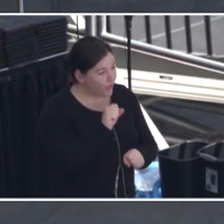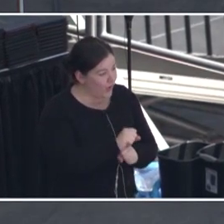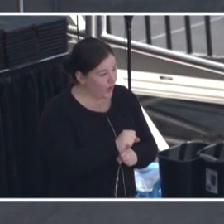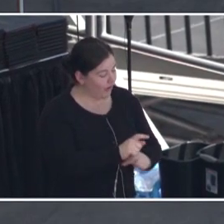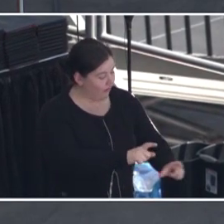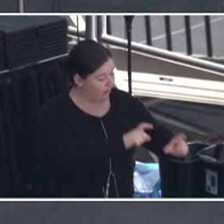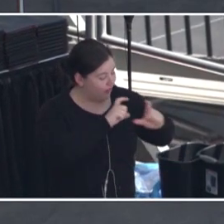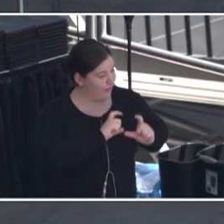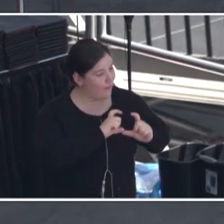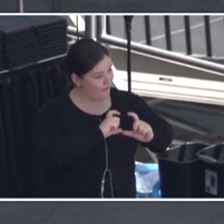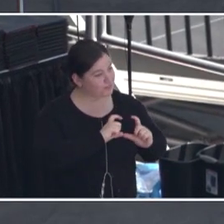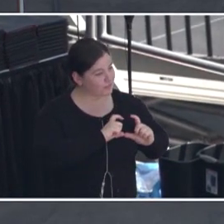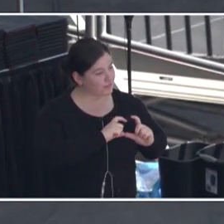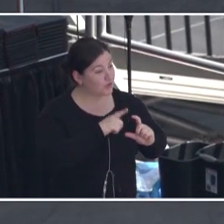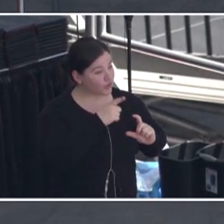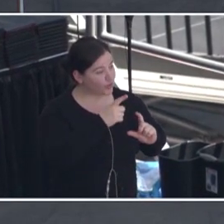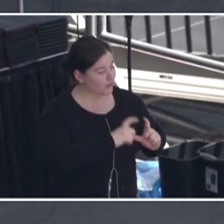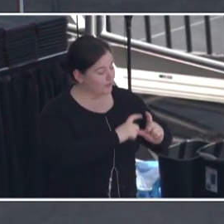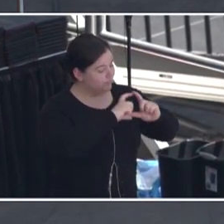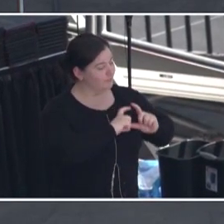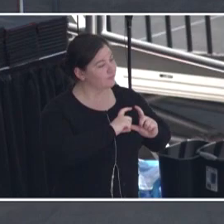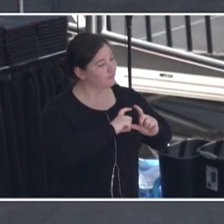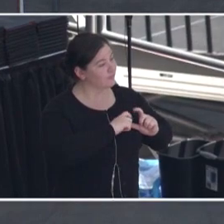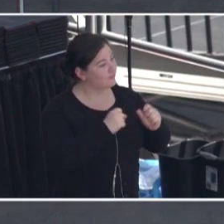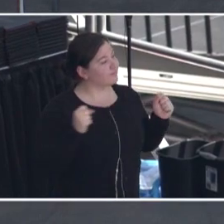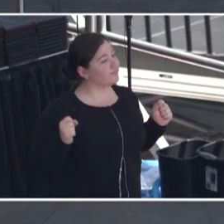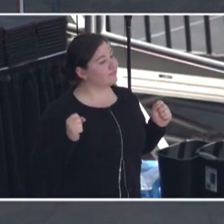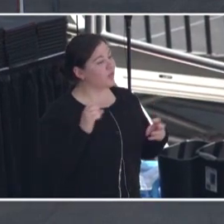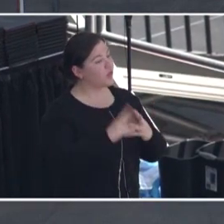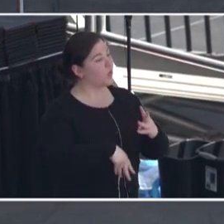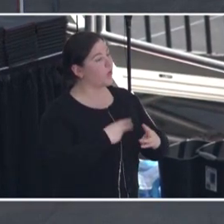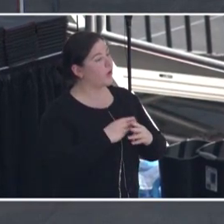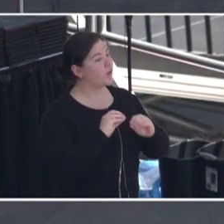and face the new world fearlessly.